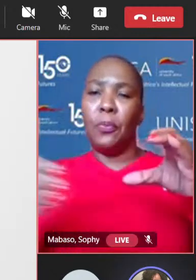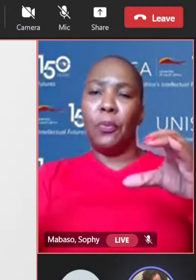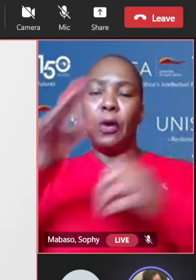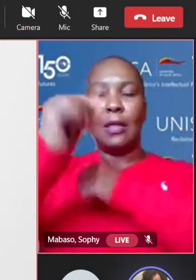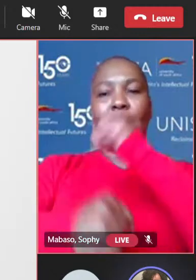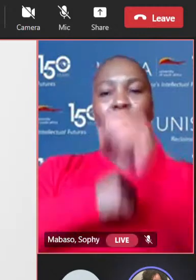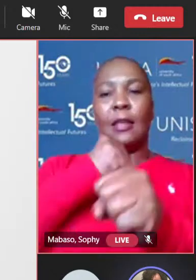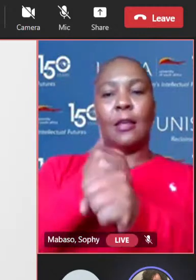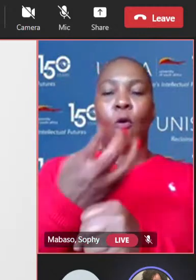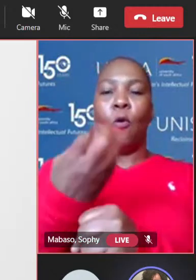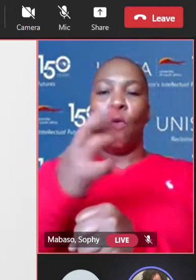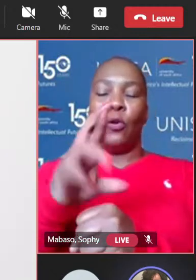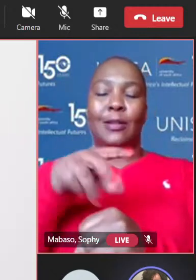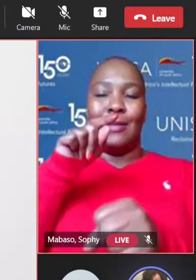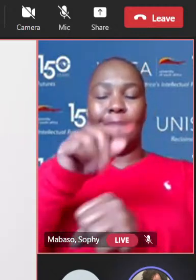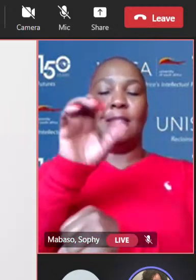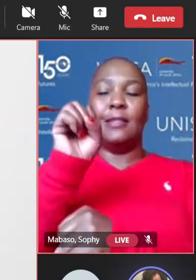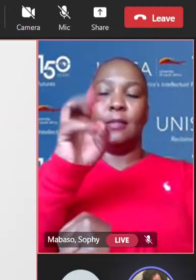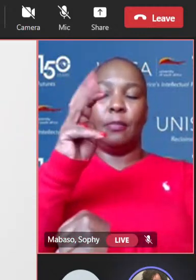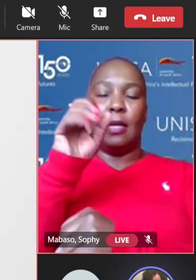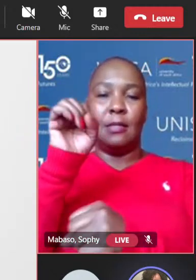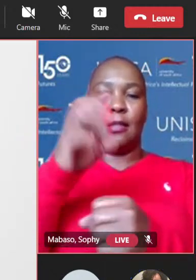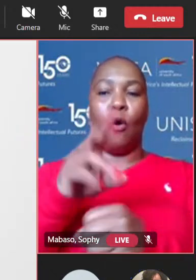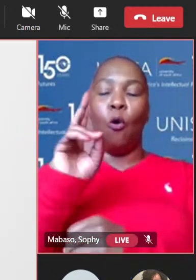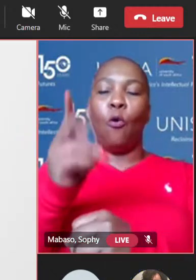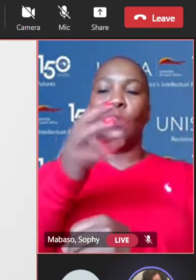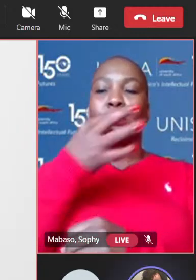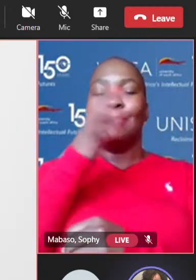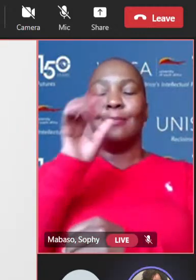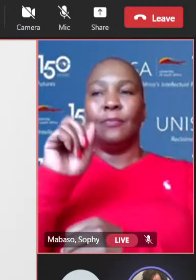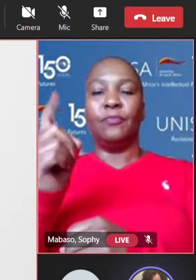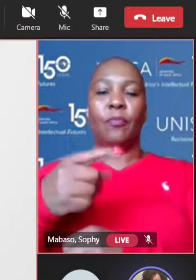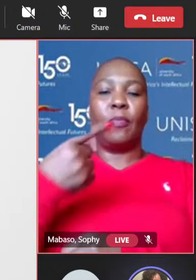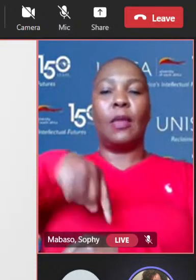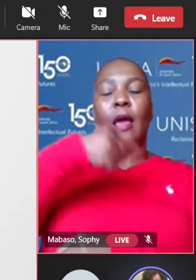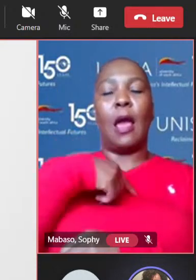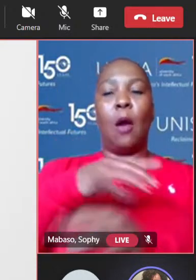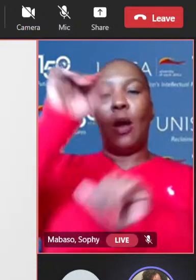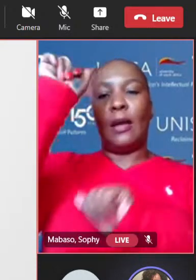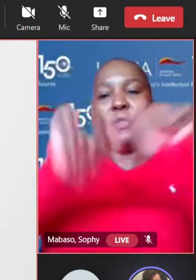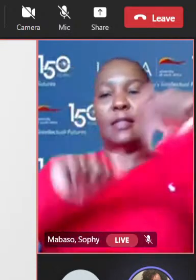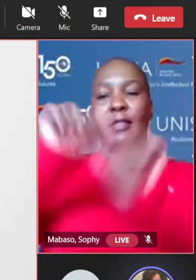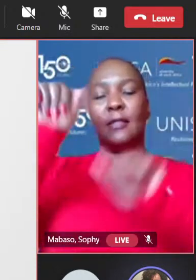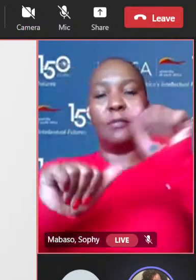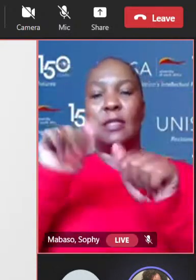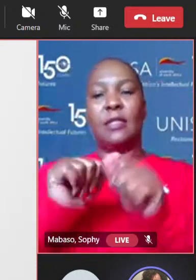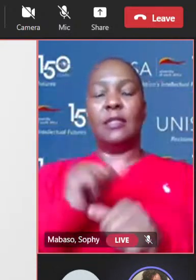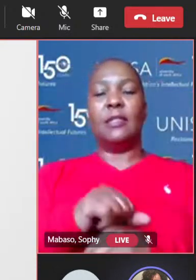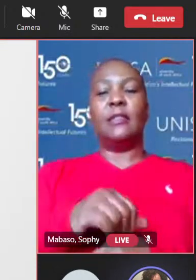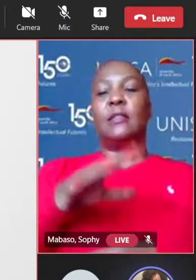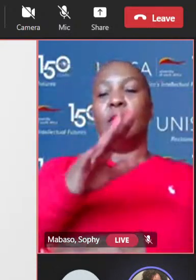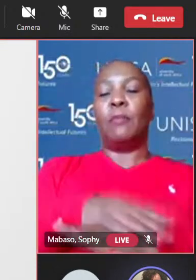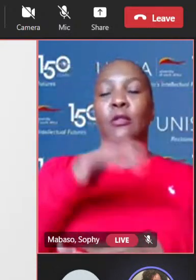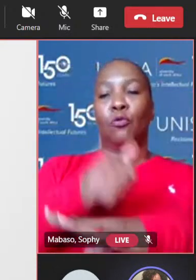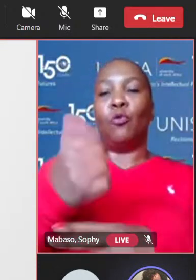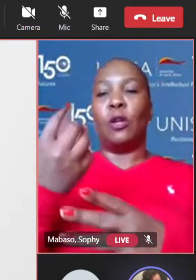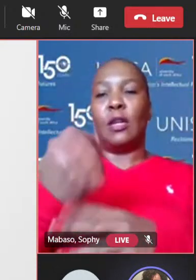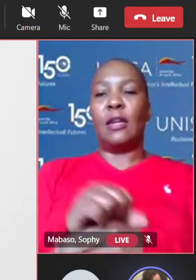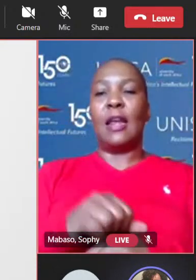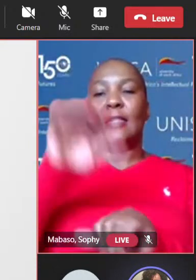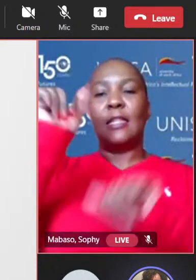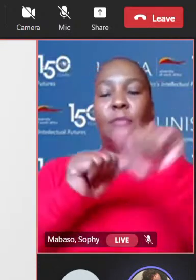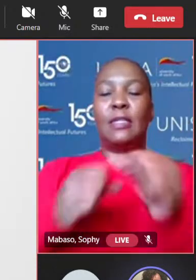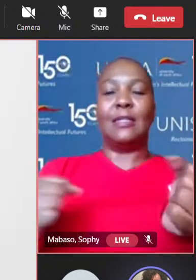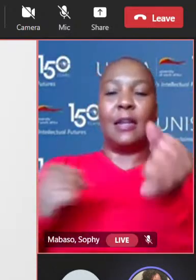instance, the semester. Also to mention that our assessment is based on assessment strategy as well as aligned